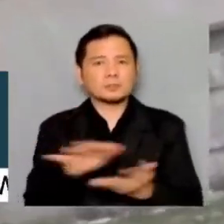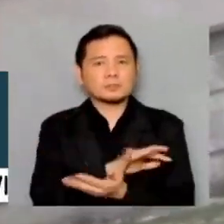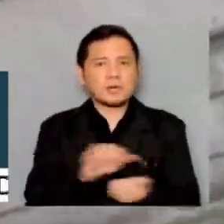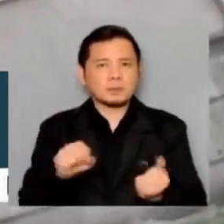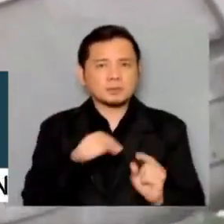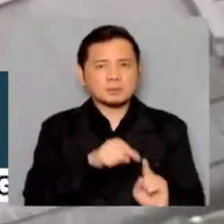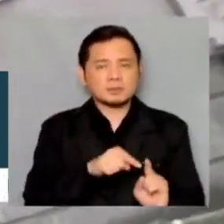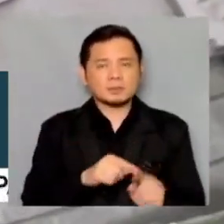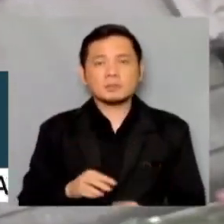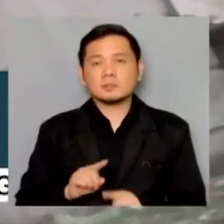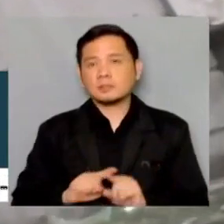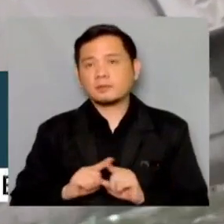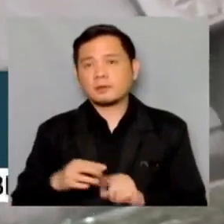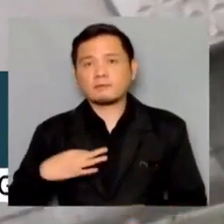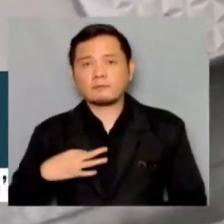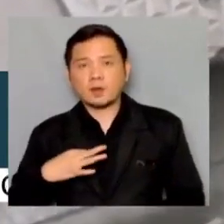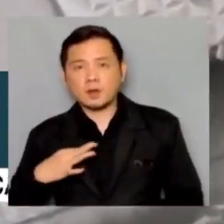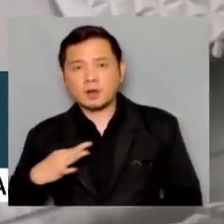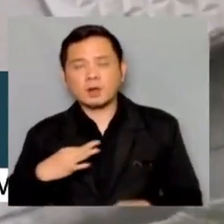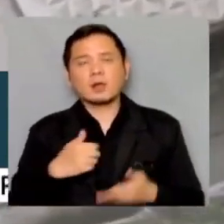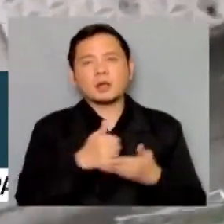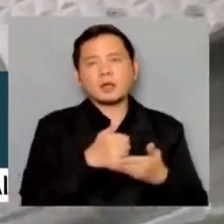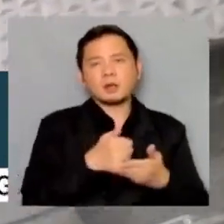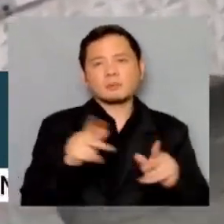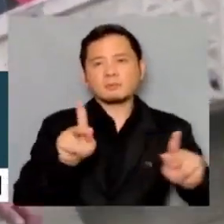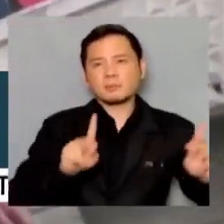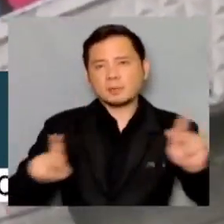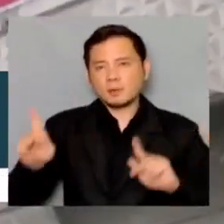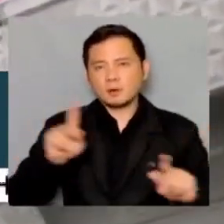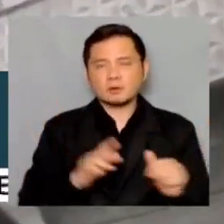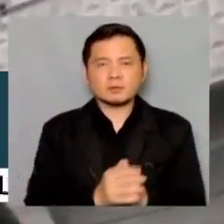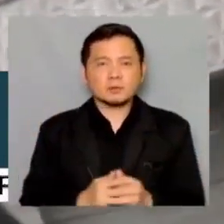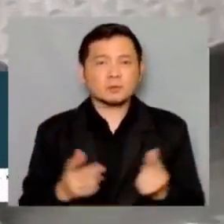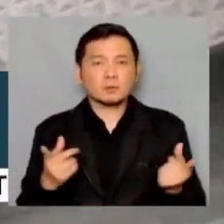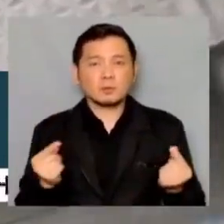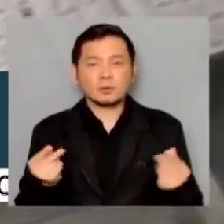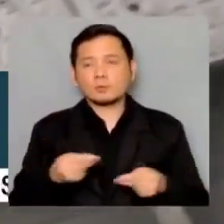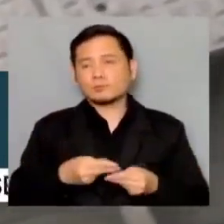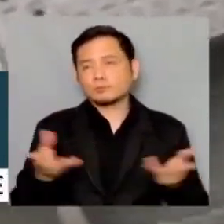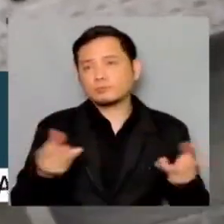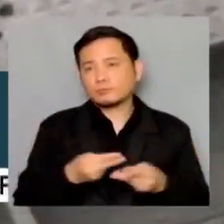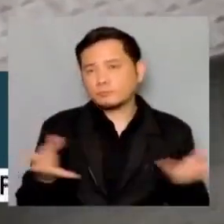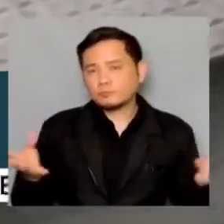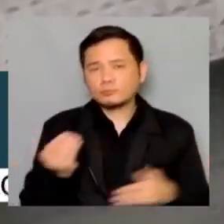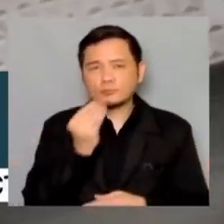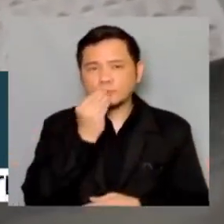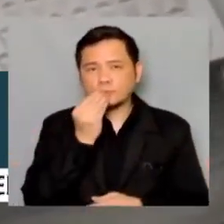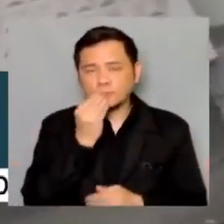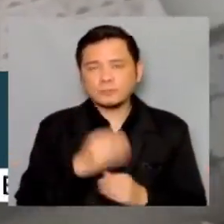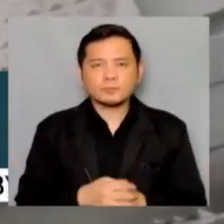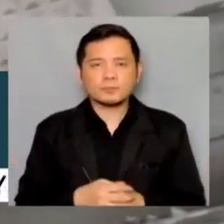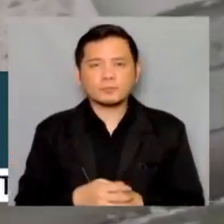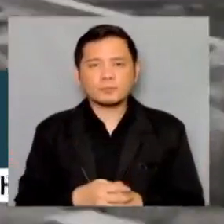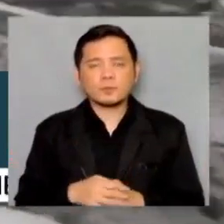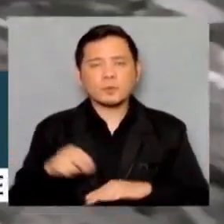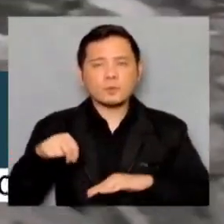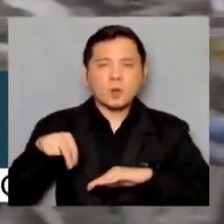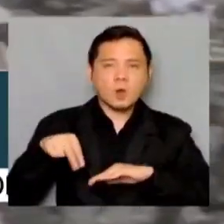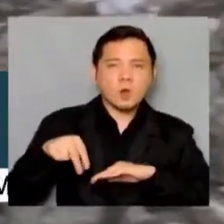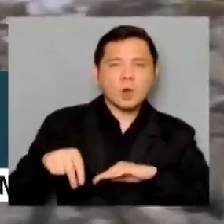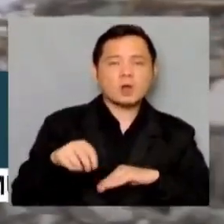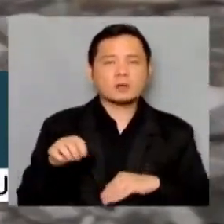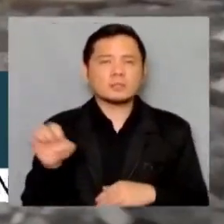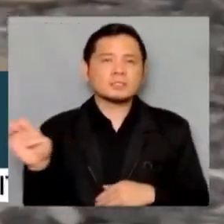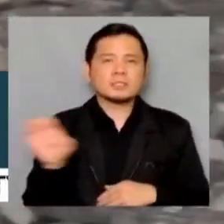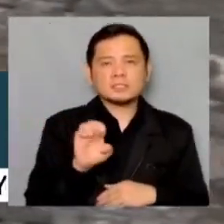Maxim and Sergei are helping residents survive by distributing humanitarian aid. Walking through the eastern neighborhood of